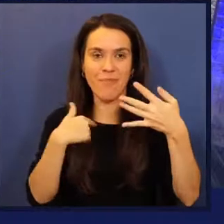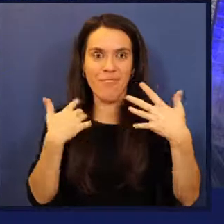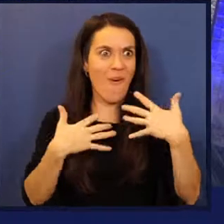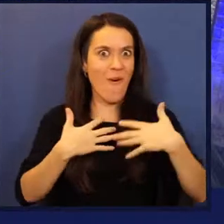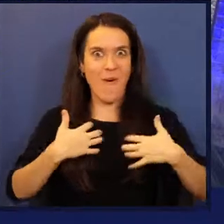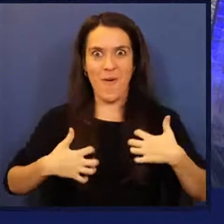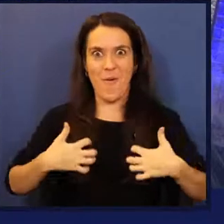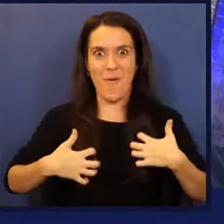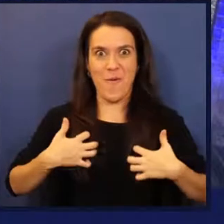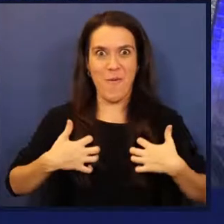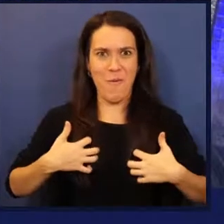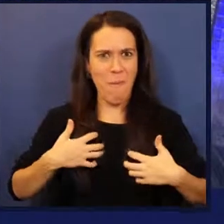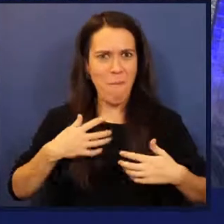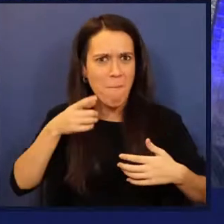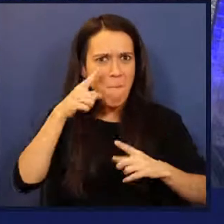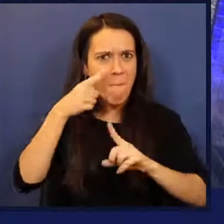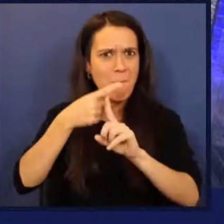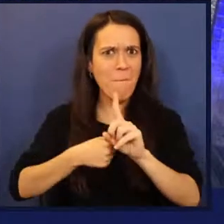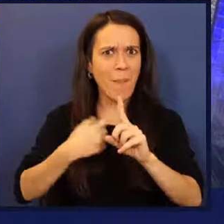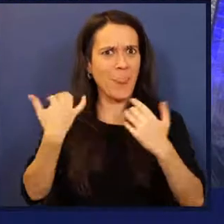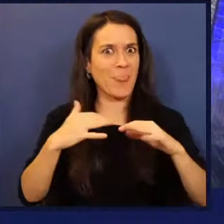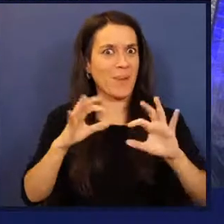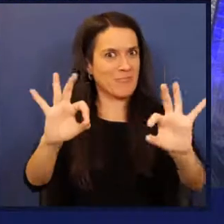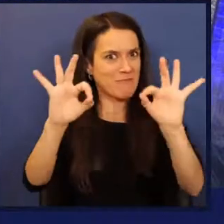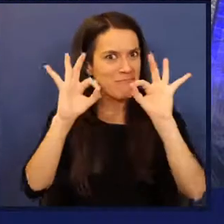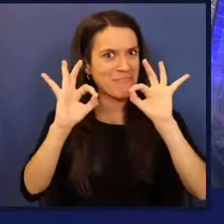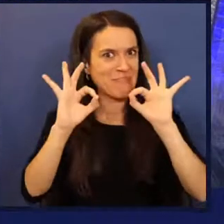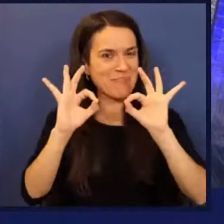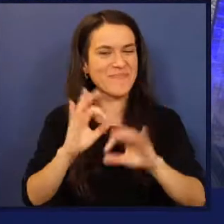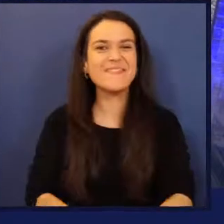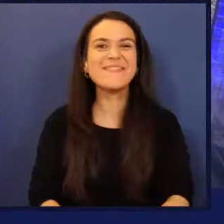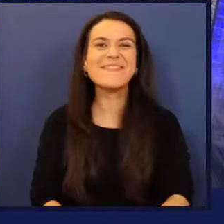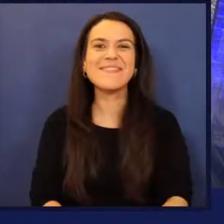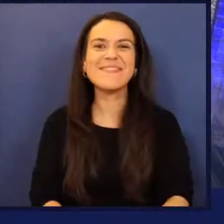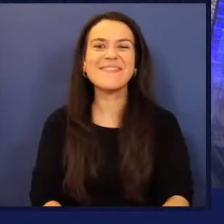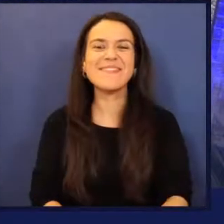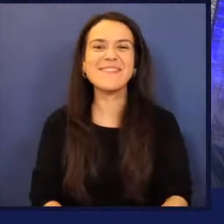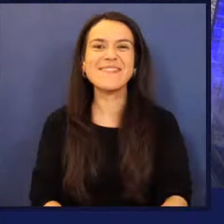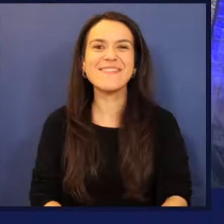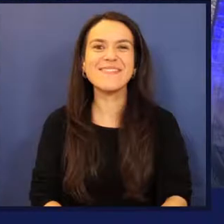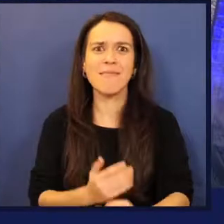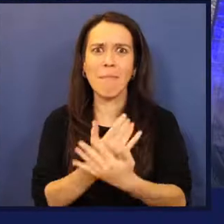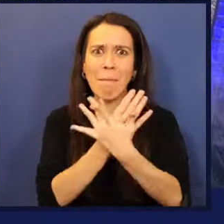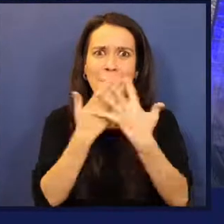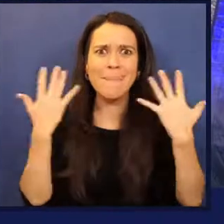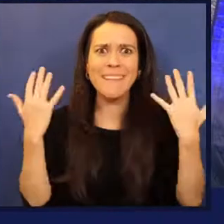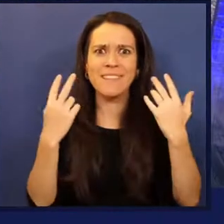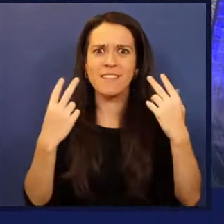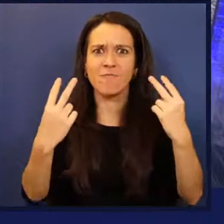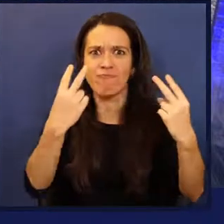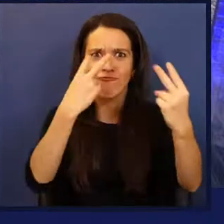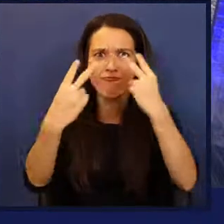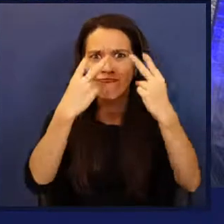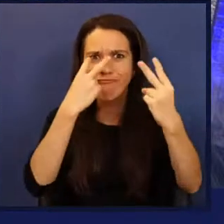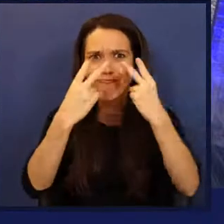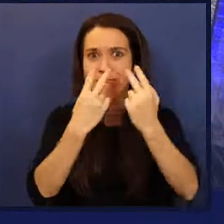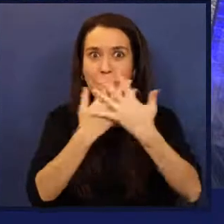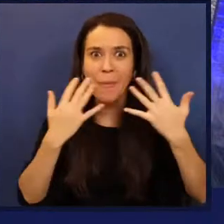crazy month, I have to say. We had so many viewers and so many questions. It's unbelievable,